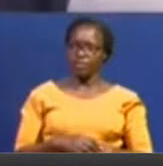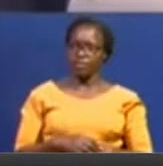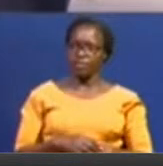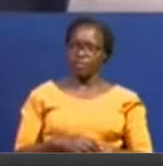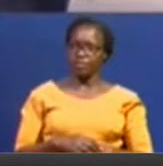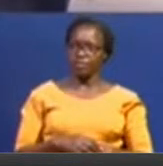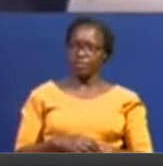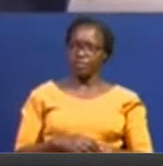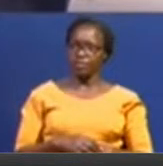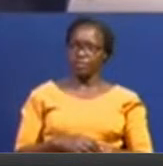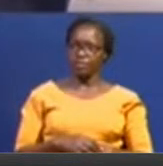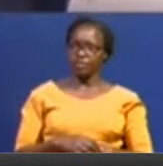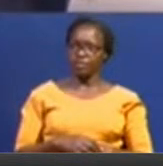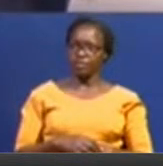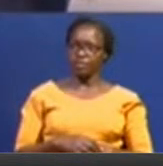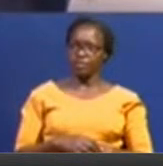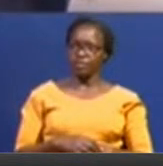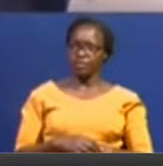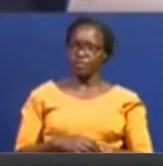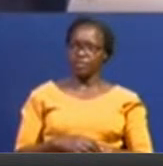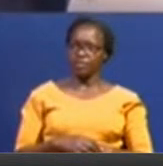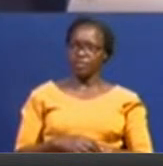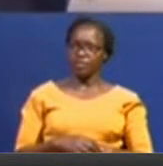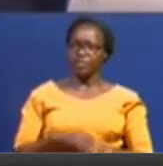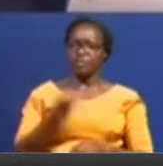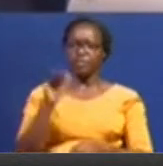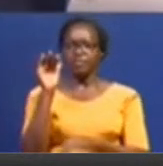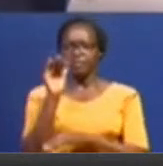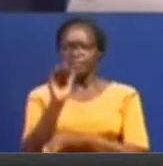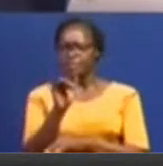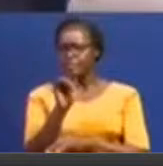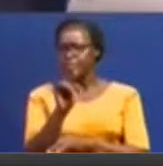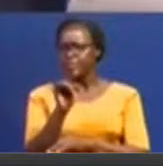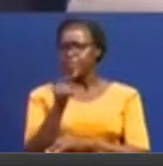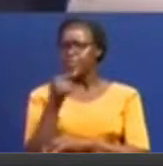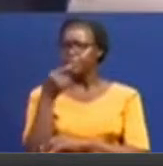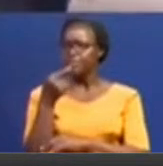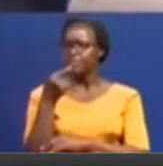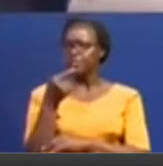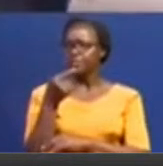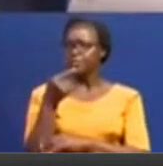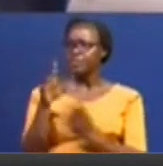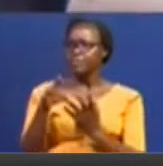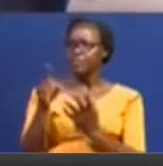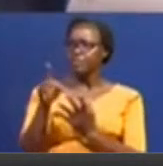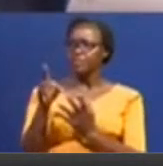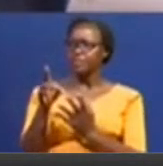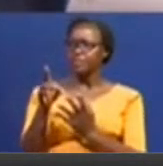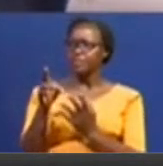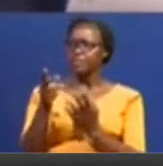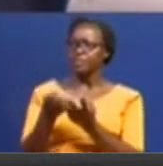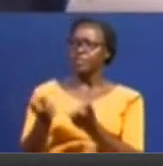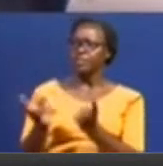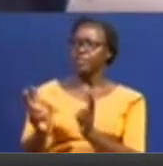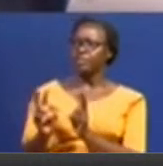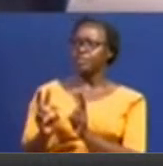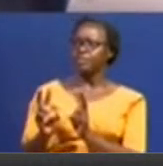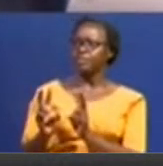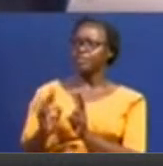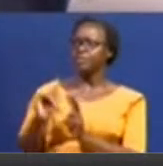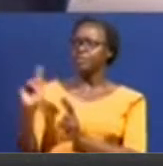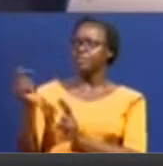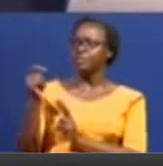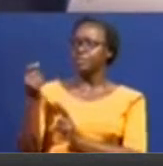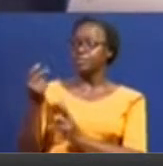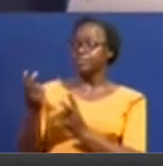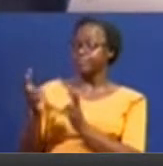I would like to start by asking you to tell this selection panel and Kenyans who are